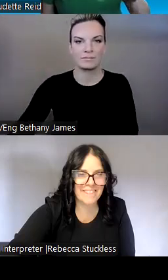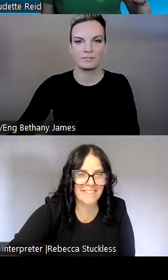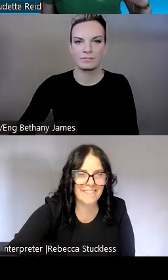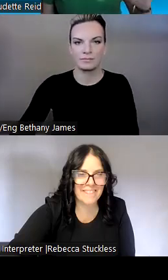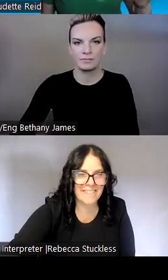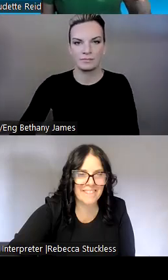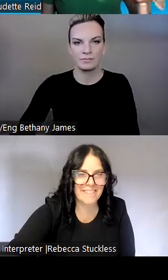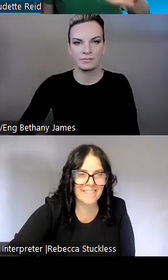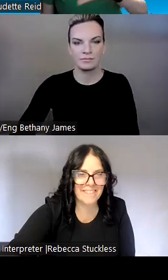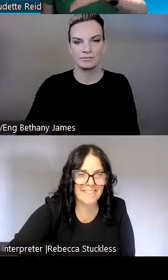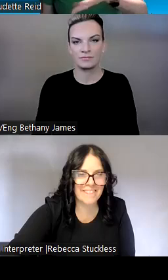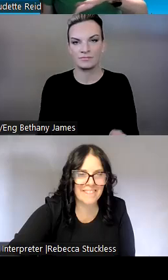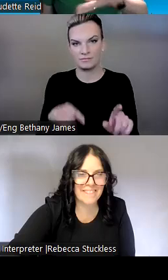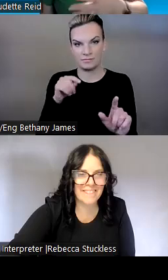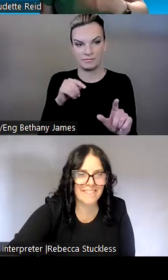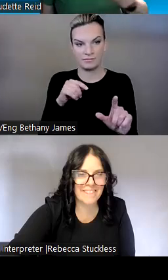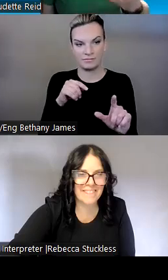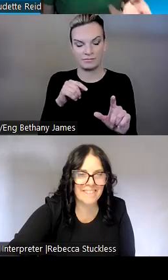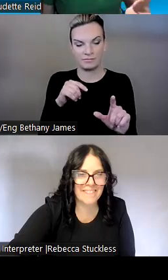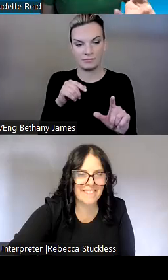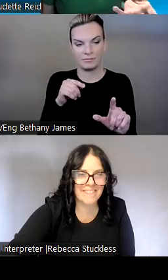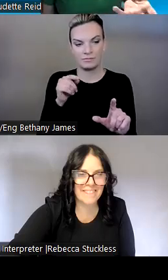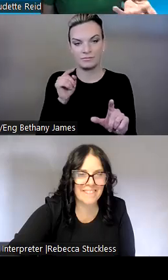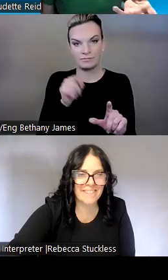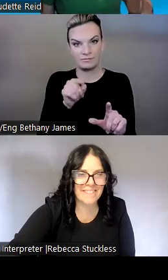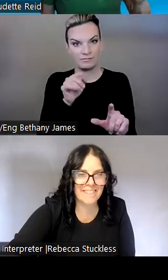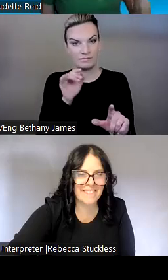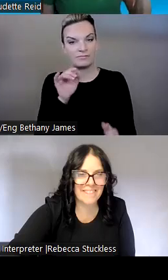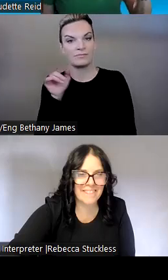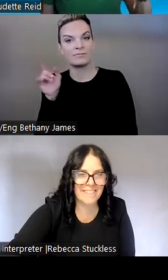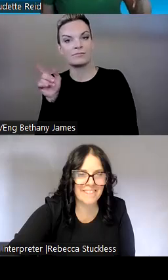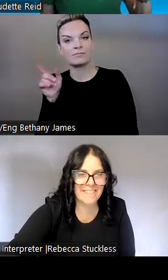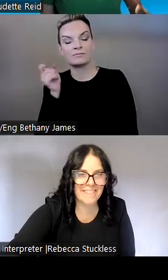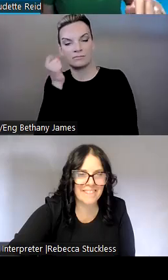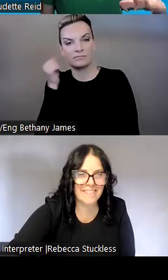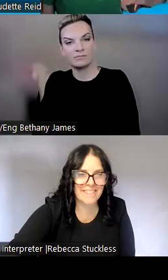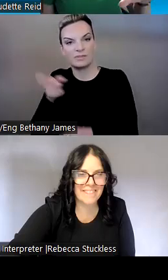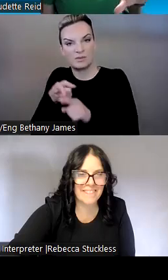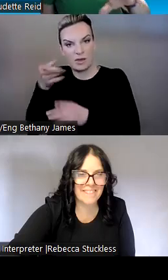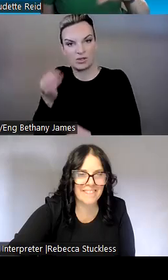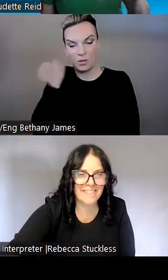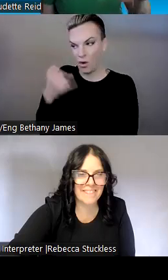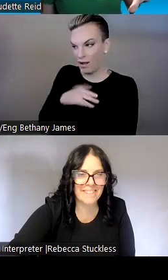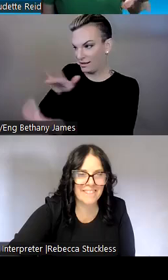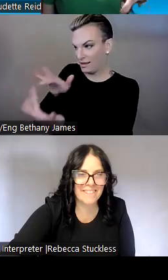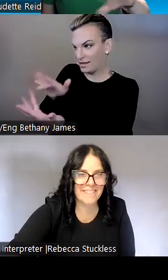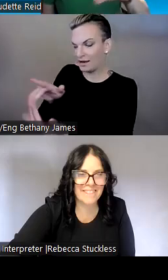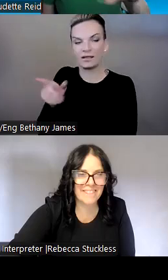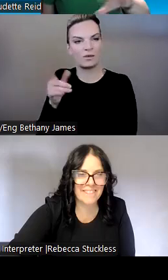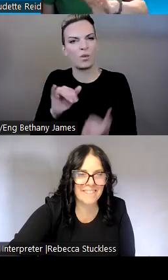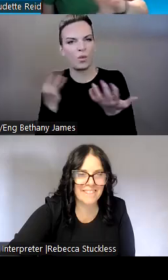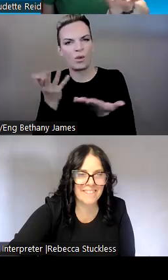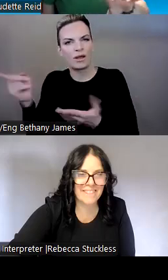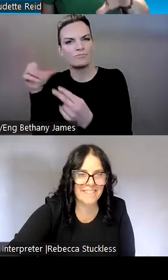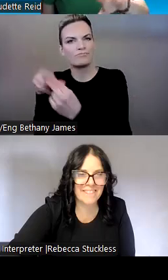are the documents that they will be referring to help you out. My understanding is that this whole page and the